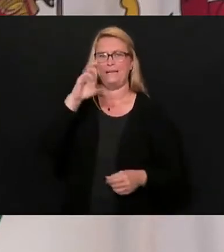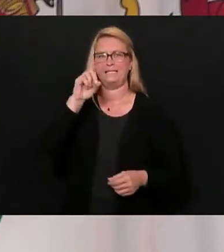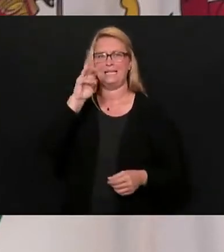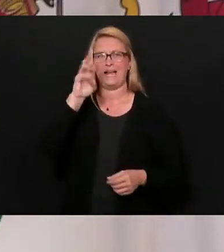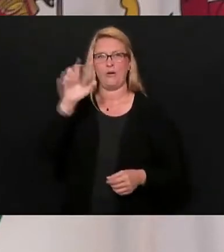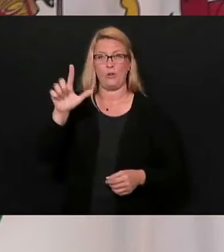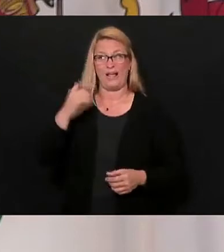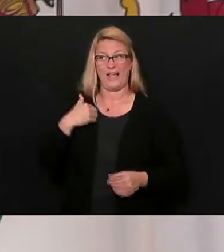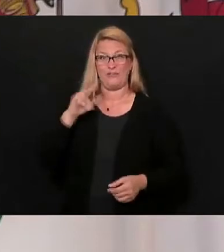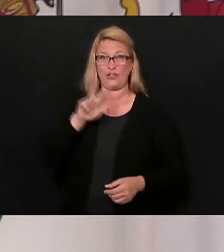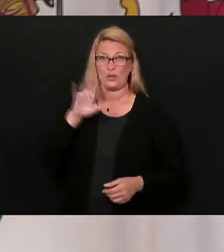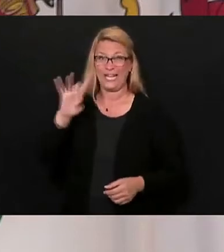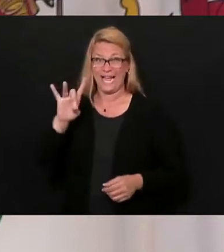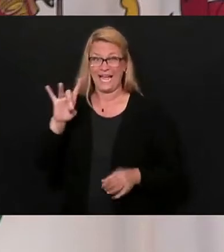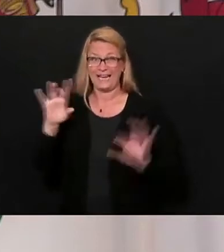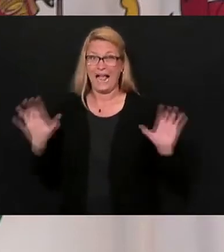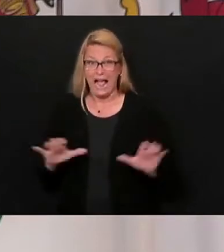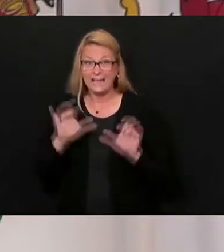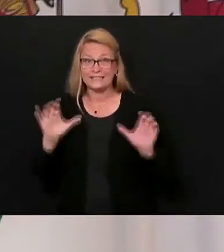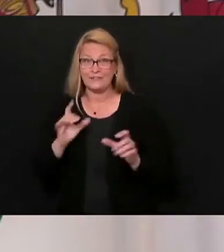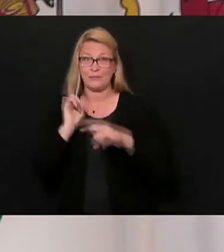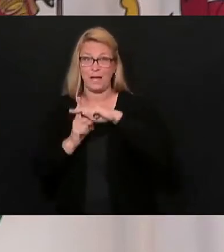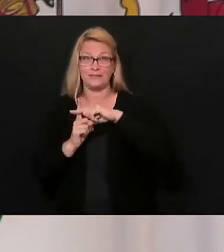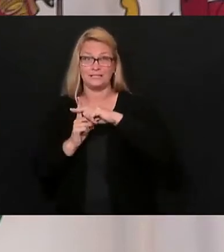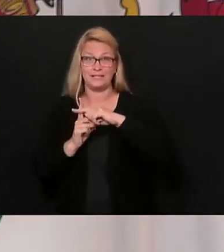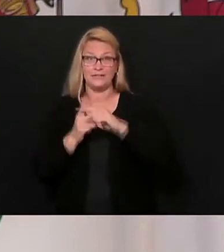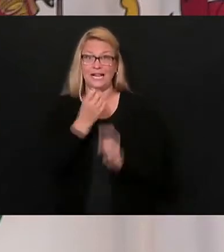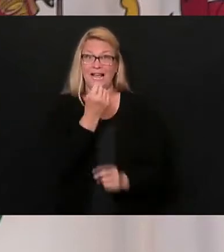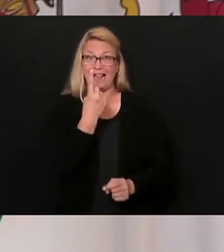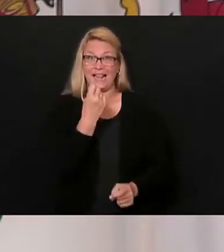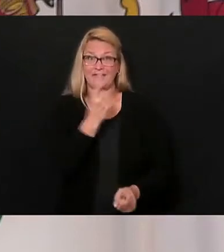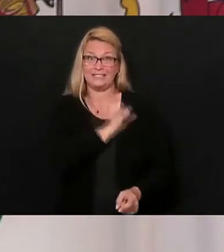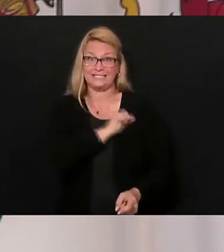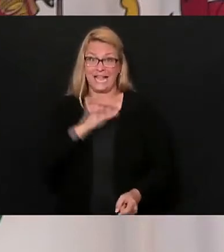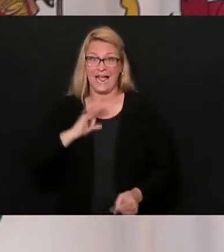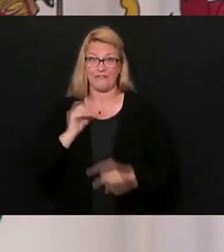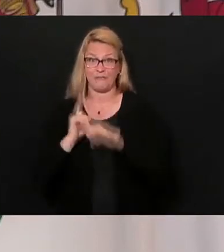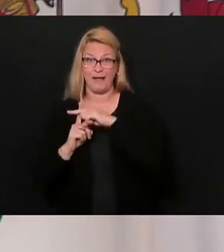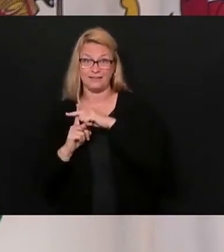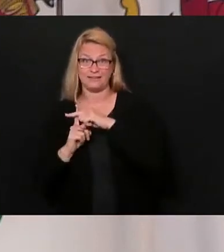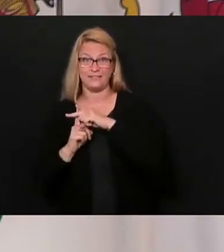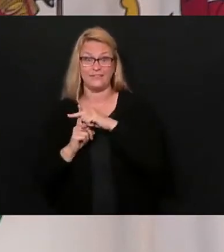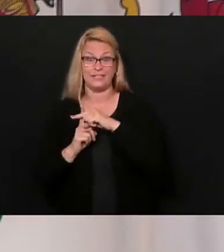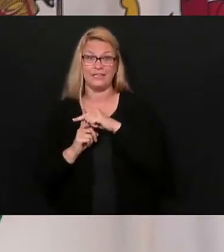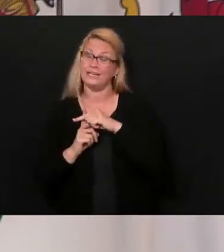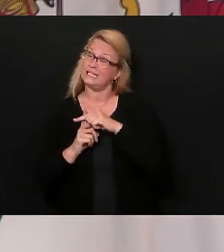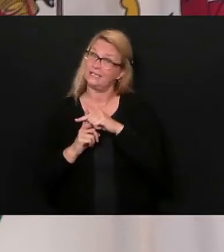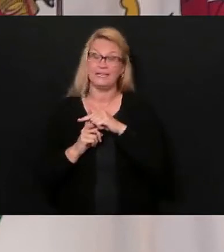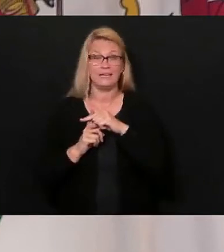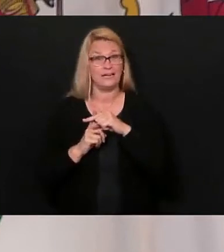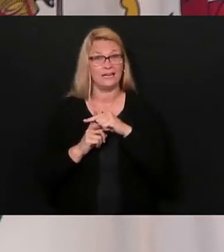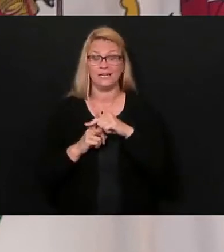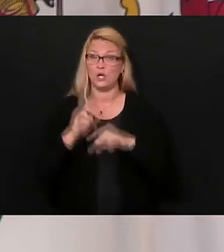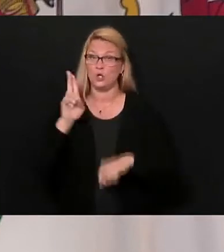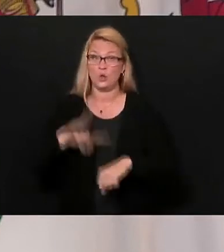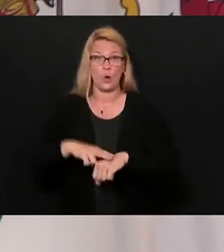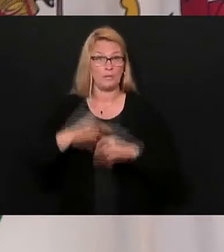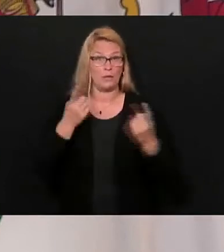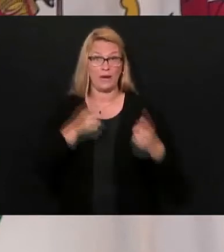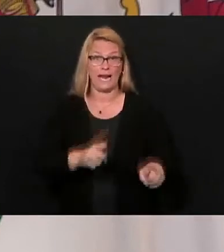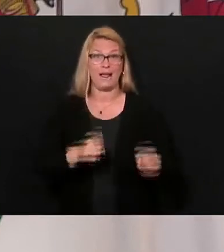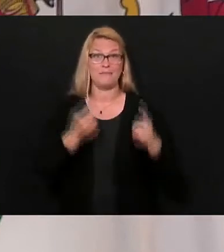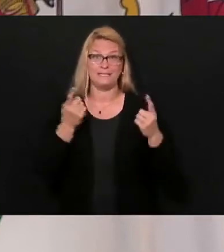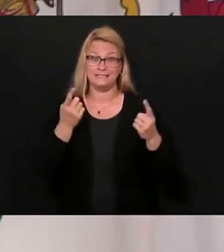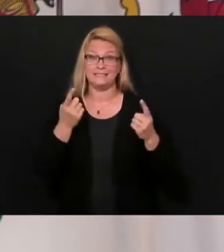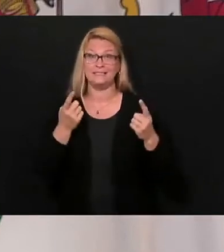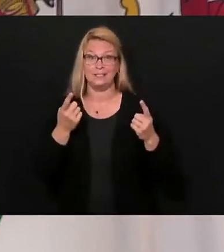38 active inmate cases and 11 staff, and the odds are, the way this normally works, it's